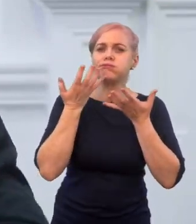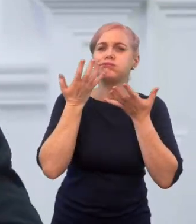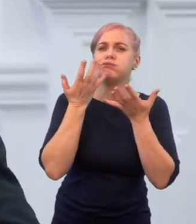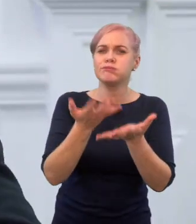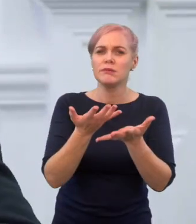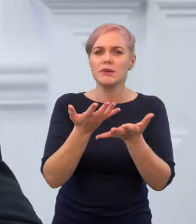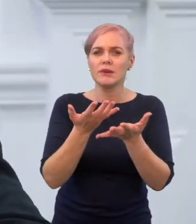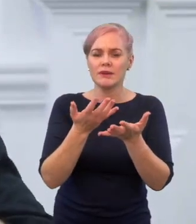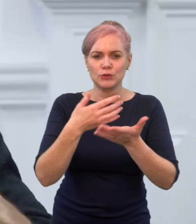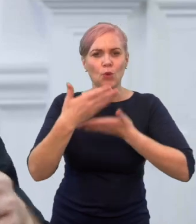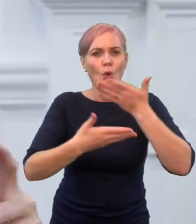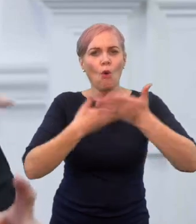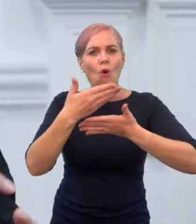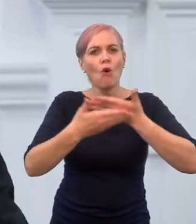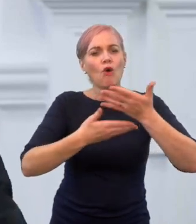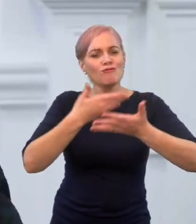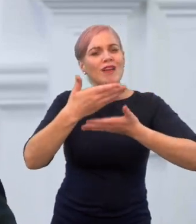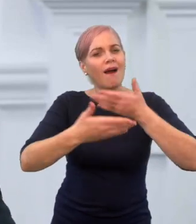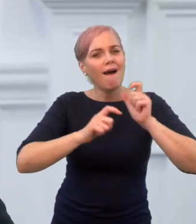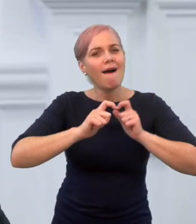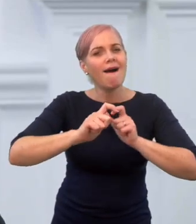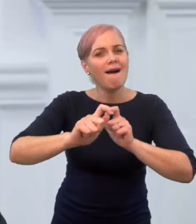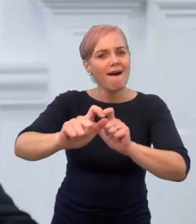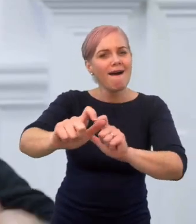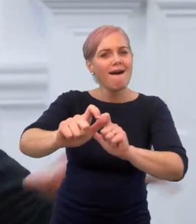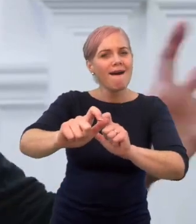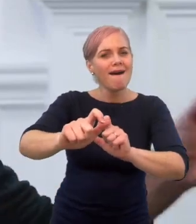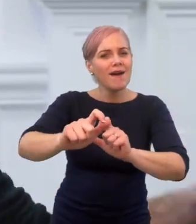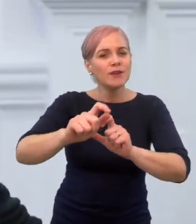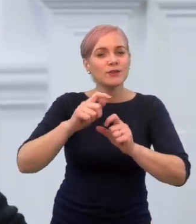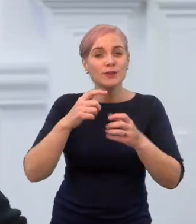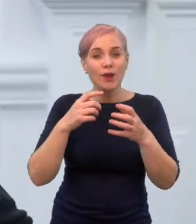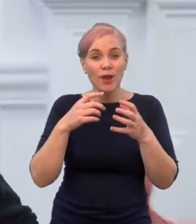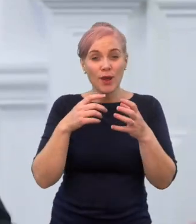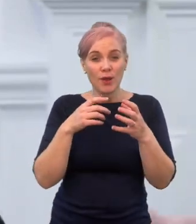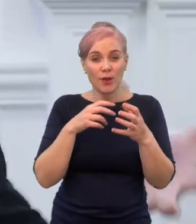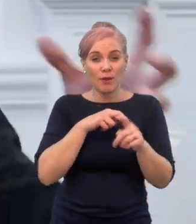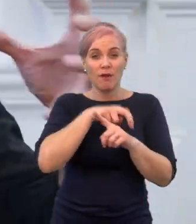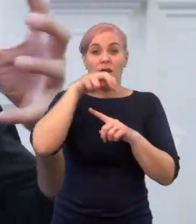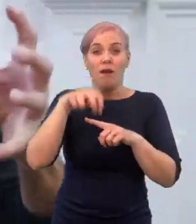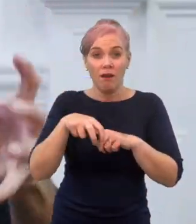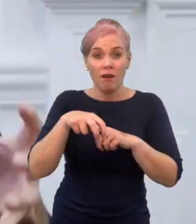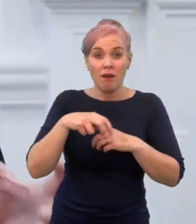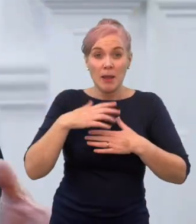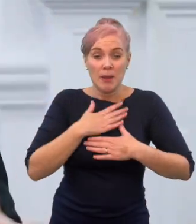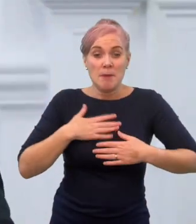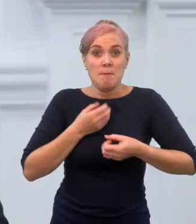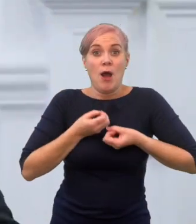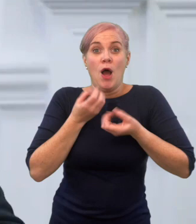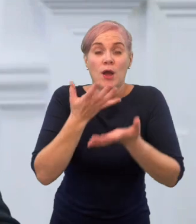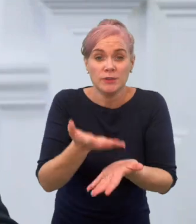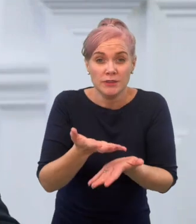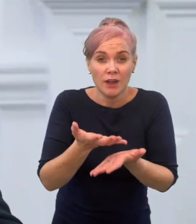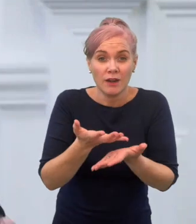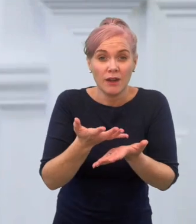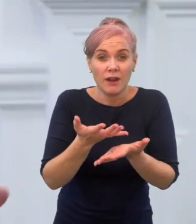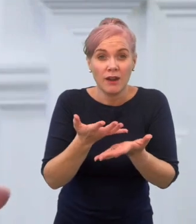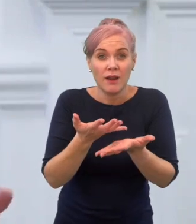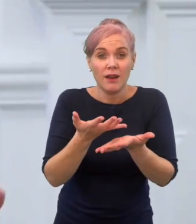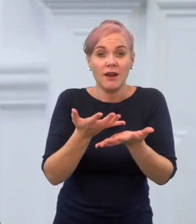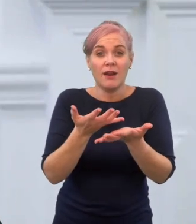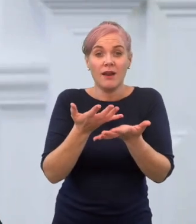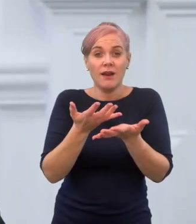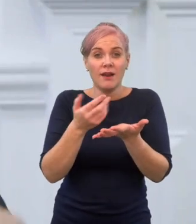emotional levels and continue help telling the story. So jumping into those